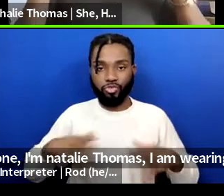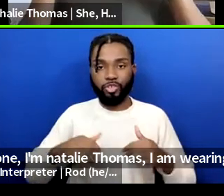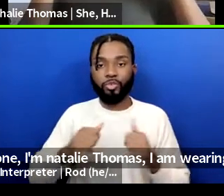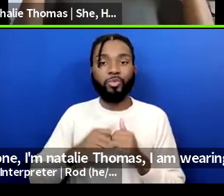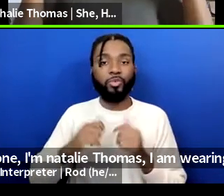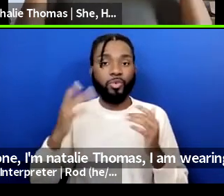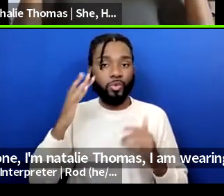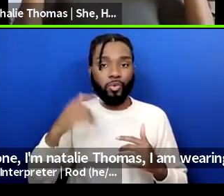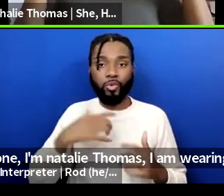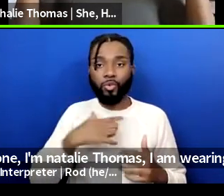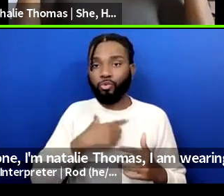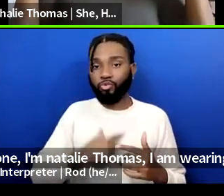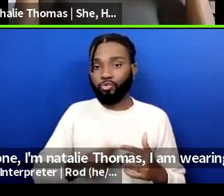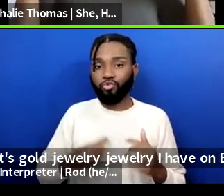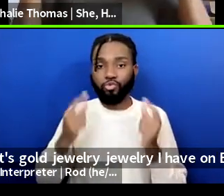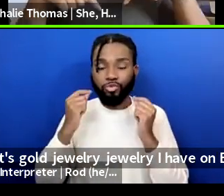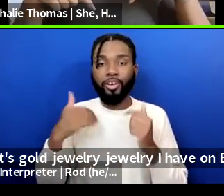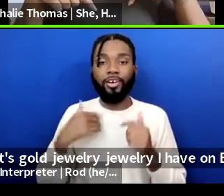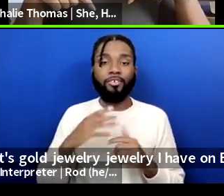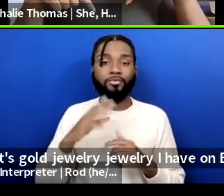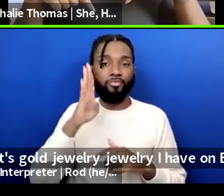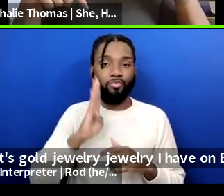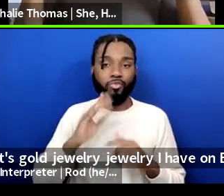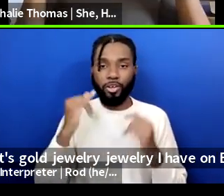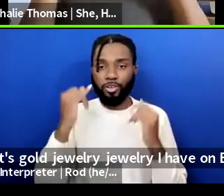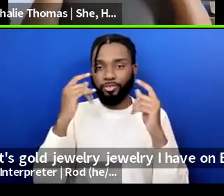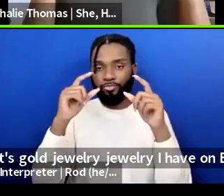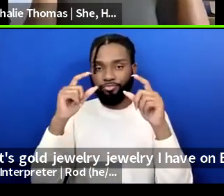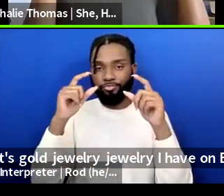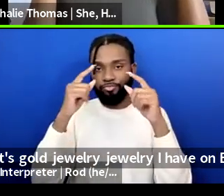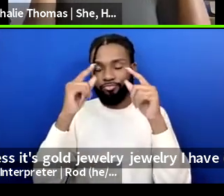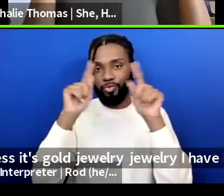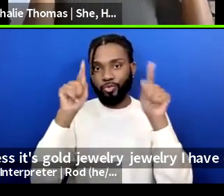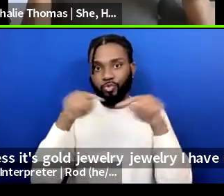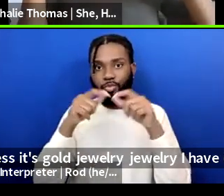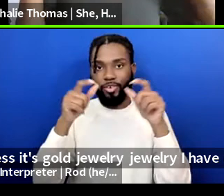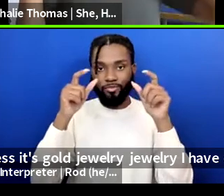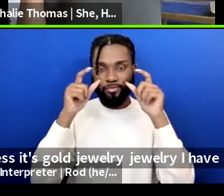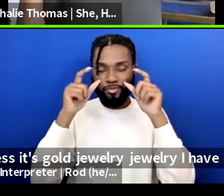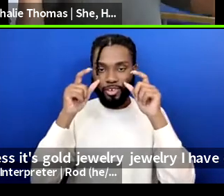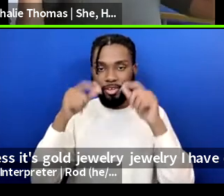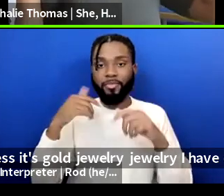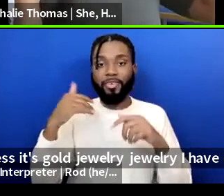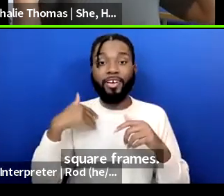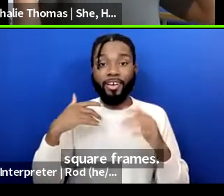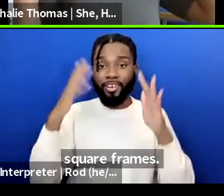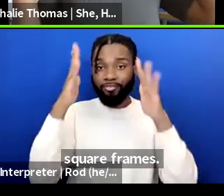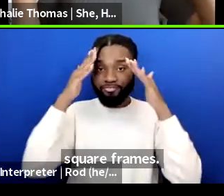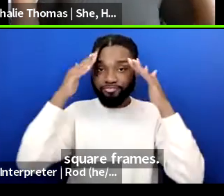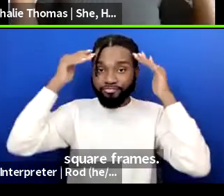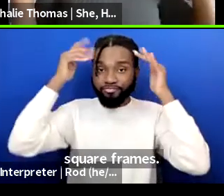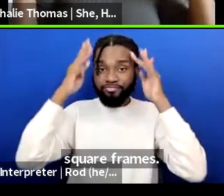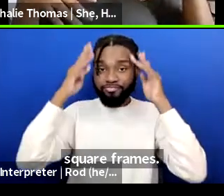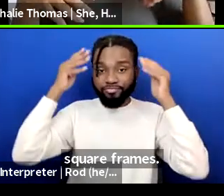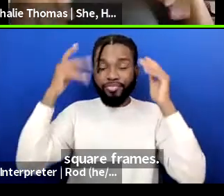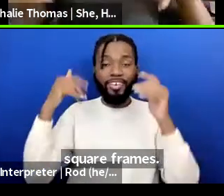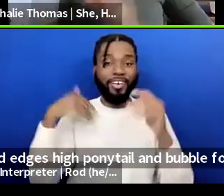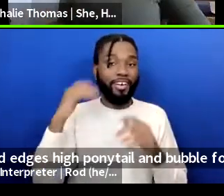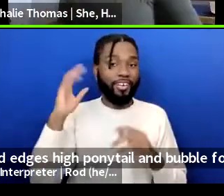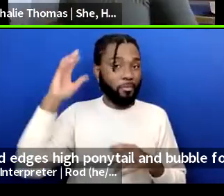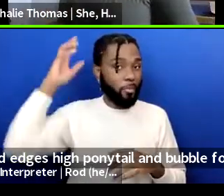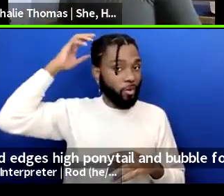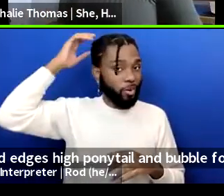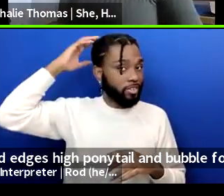have on brown square frames, laid edges, a high ponytail and bubble form.